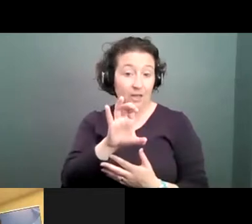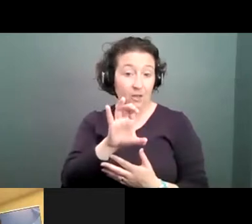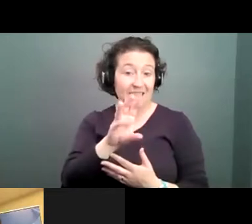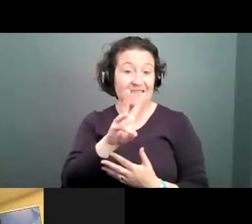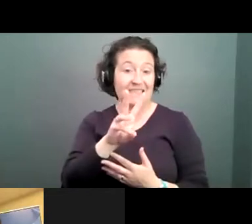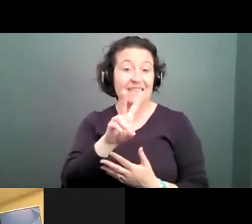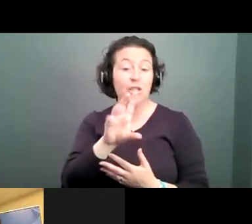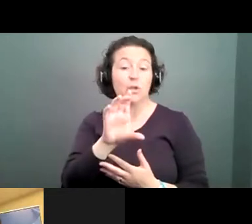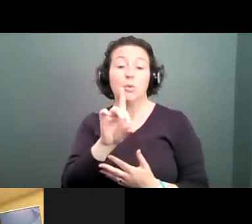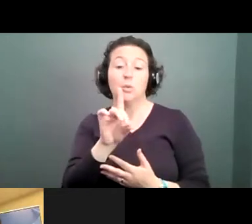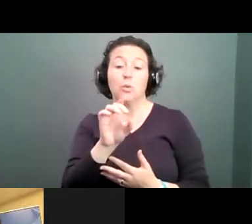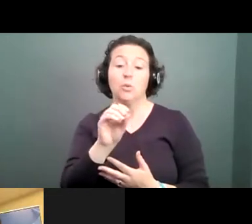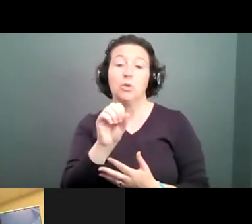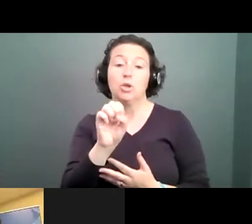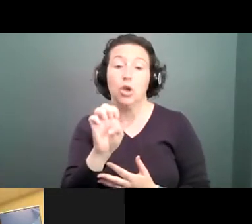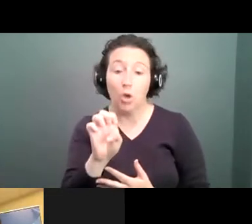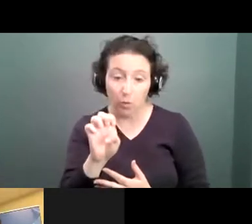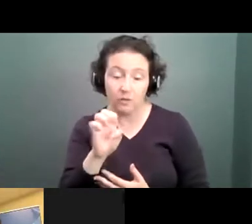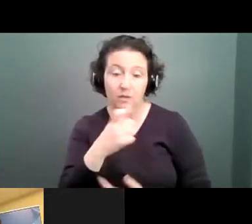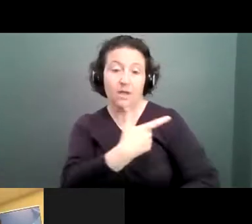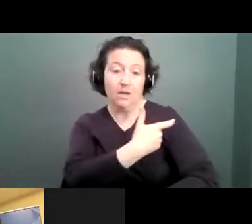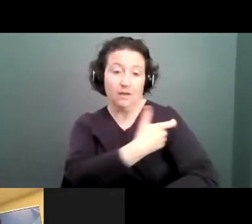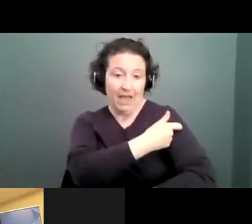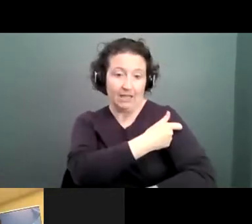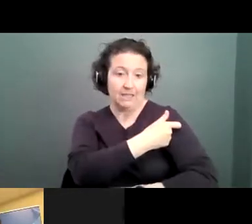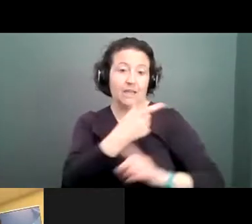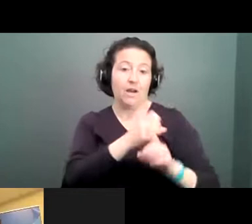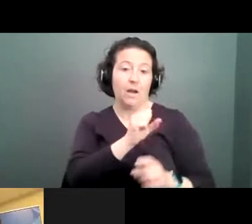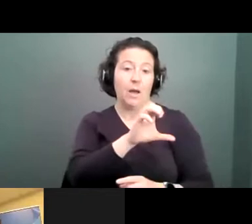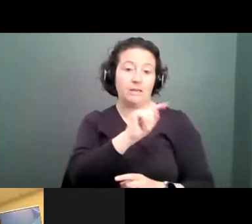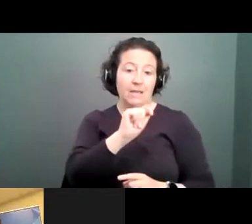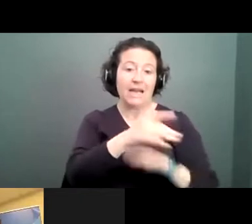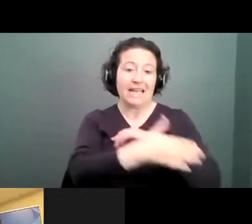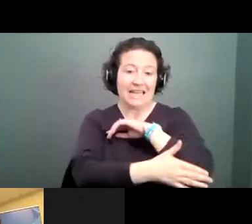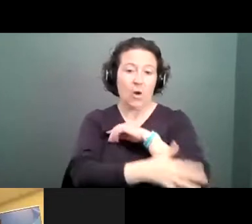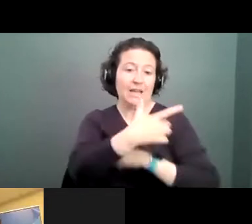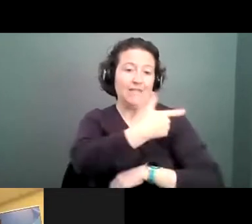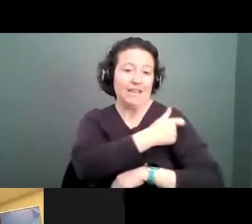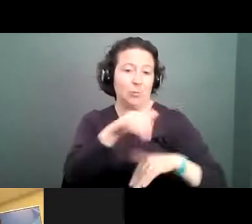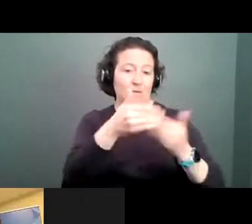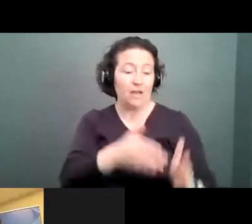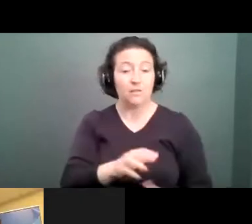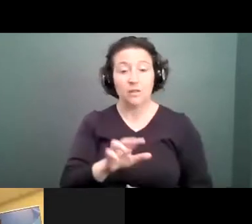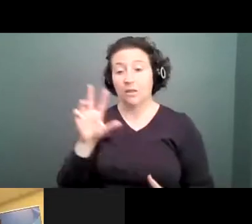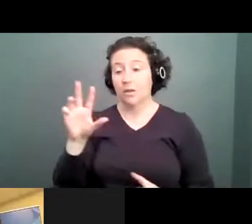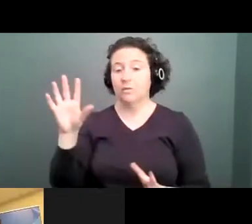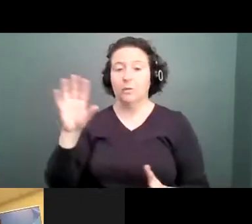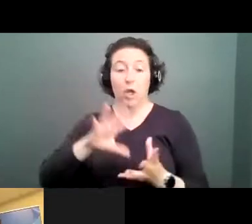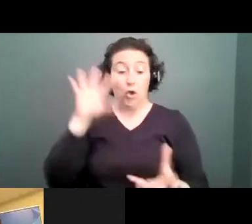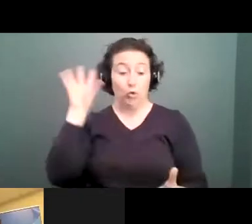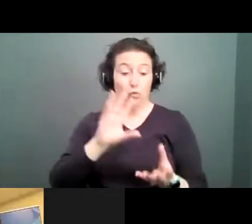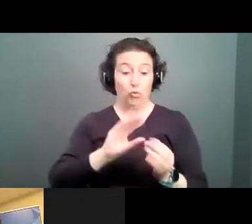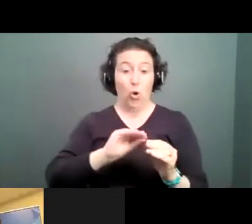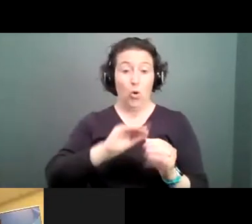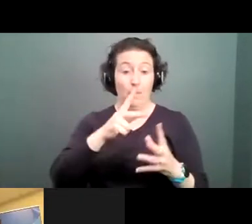141,962 doses of vaccine administered by Scott County vaccine providers. 38% of our total population is